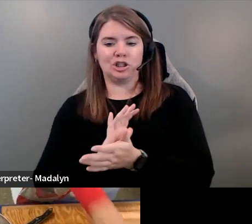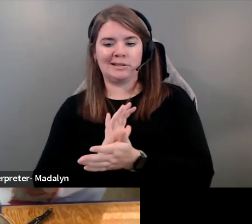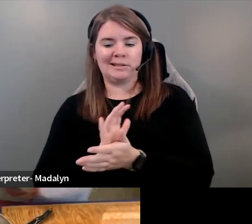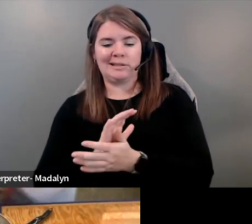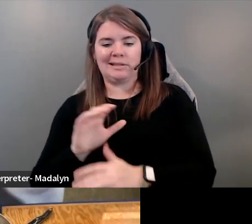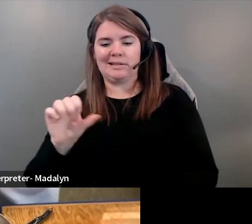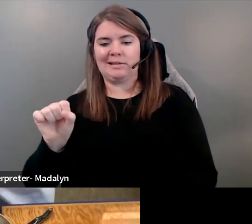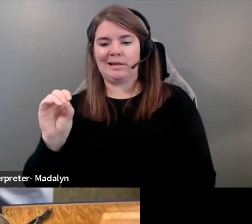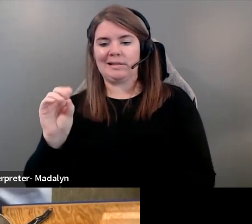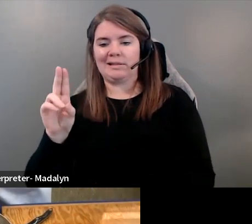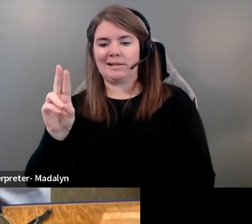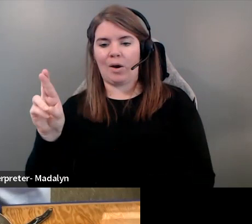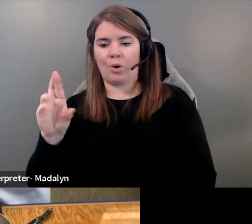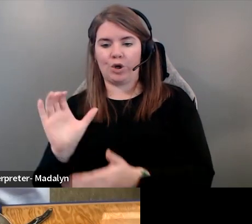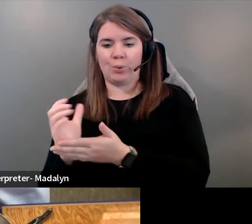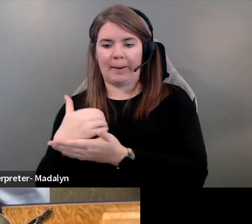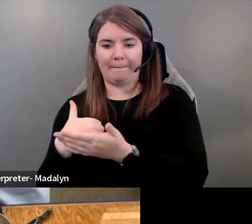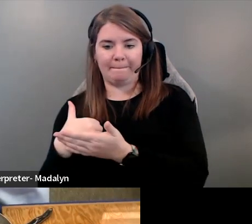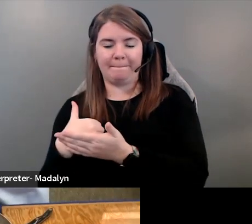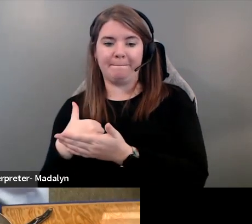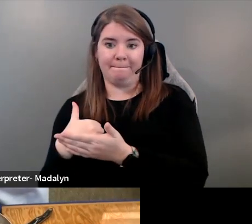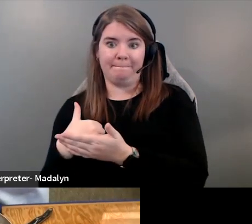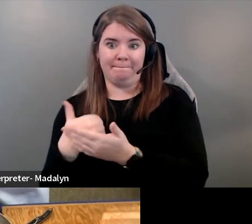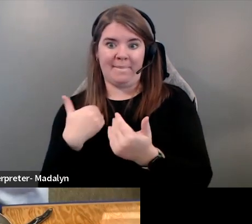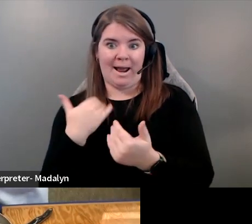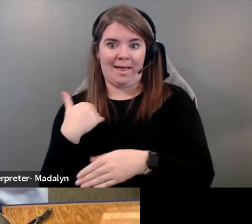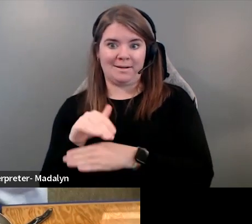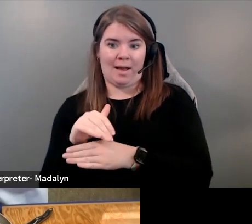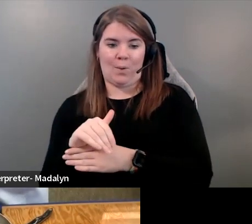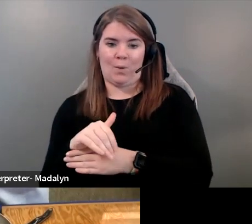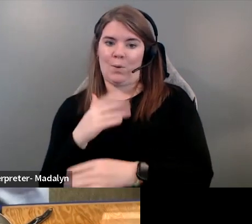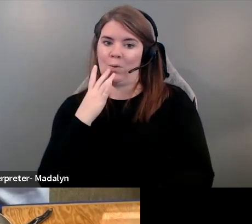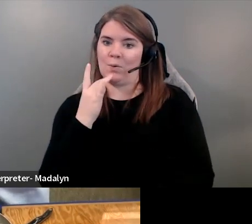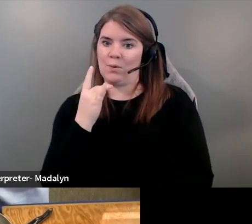cream last night. It was really good.